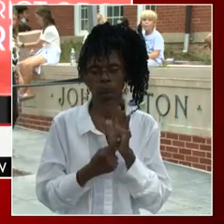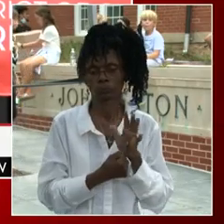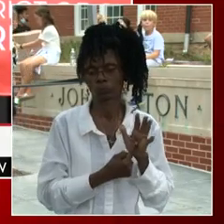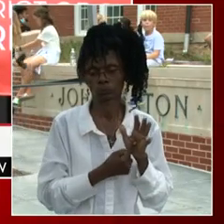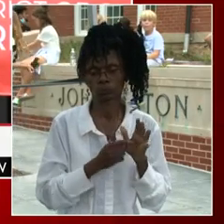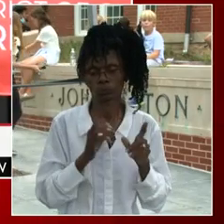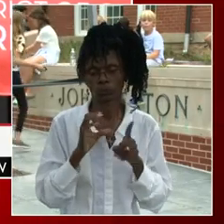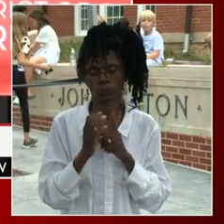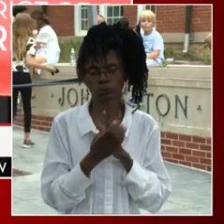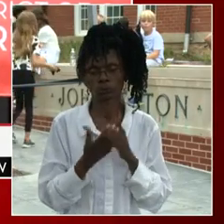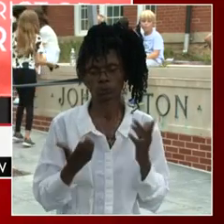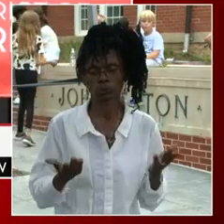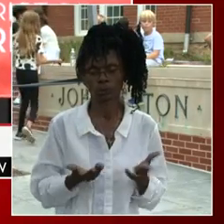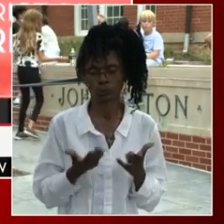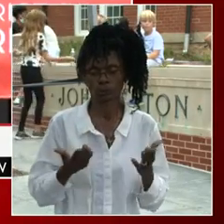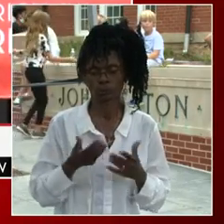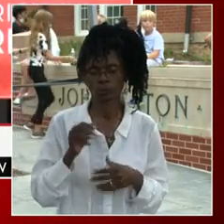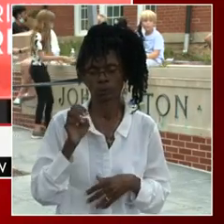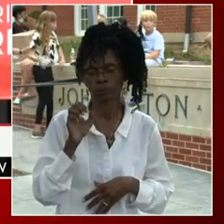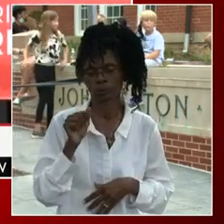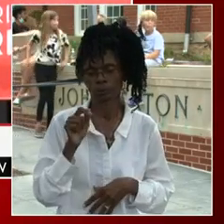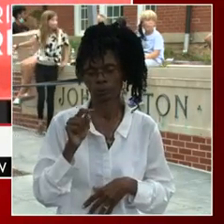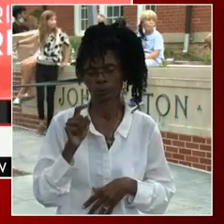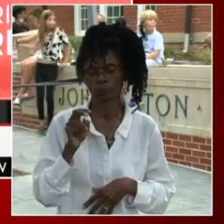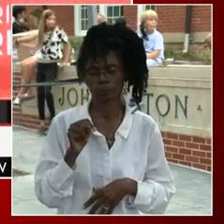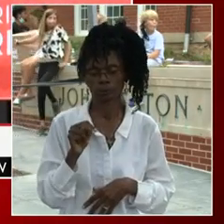Eagles, congratulations and welcome home.